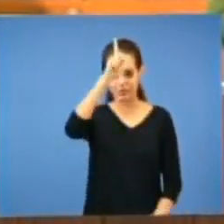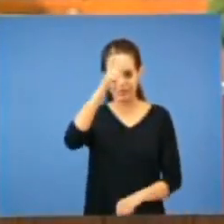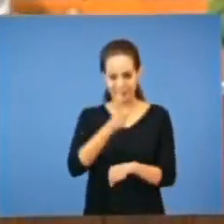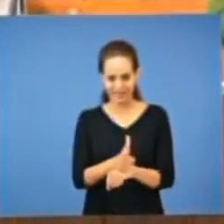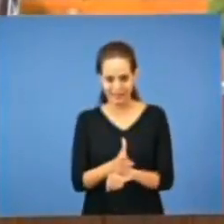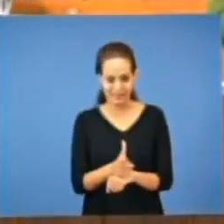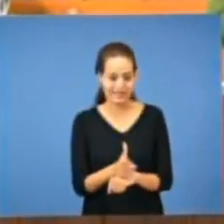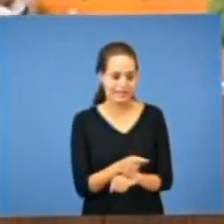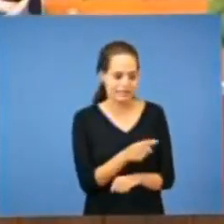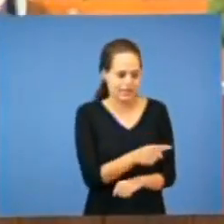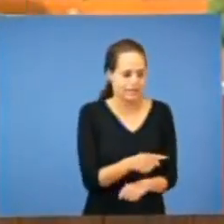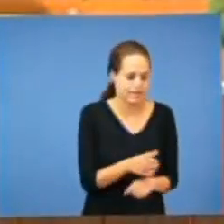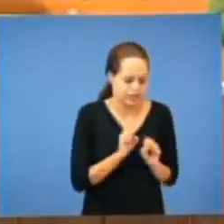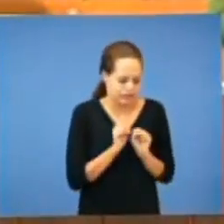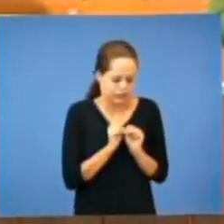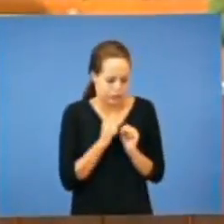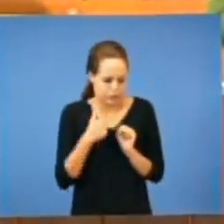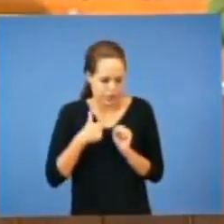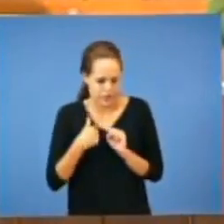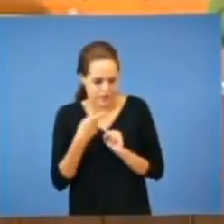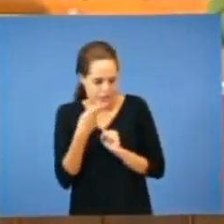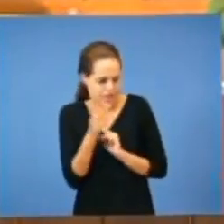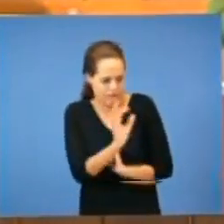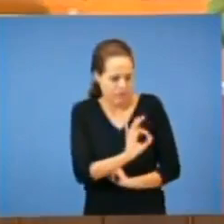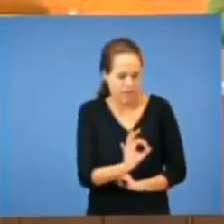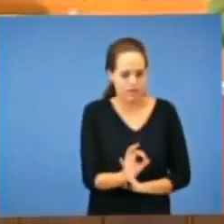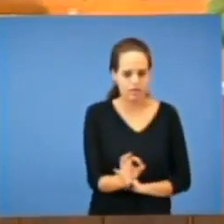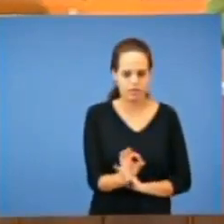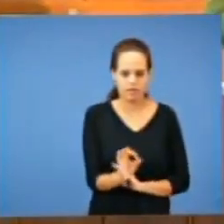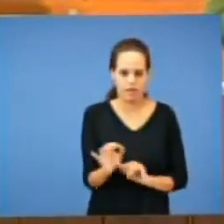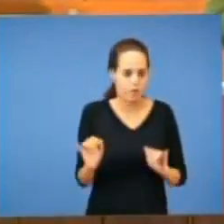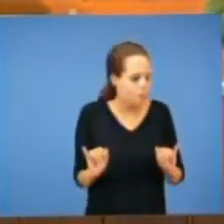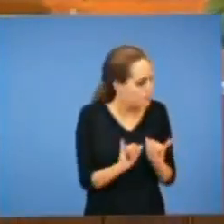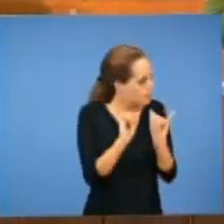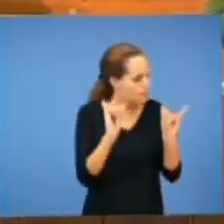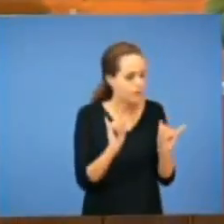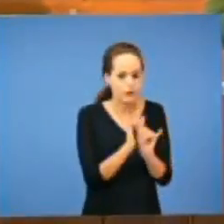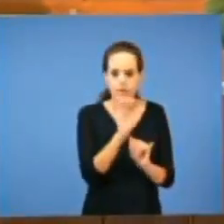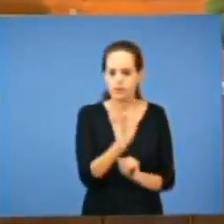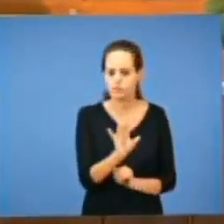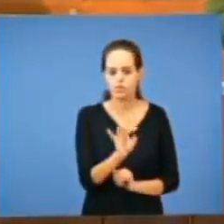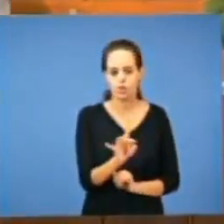church back. They have their own message that is worthless for the moment.